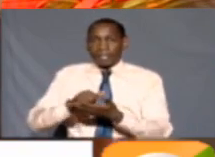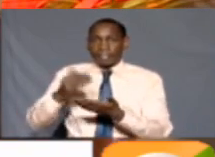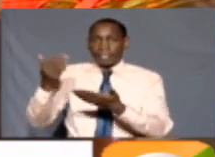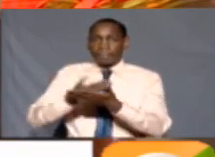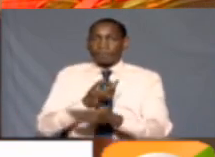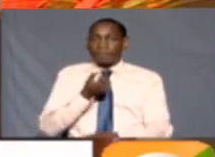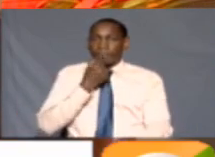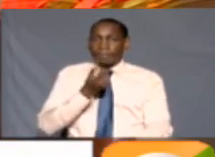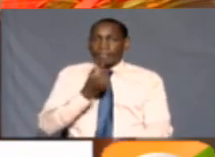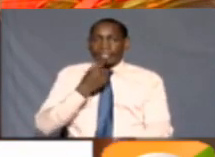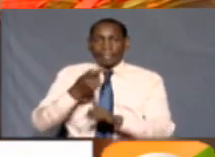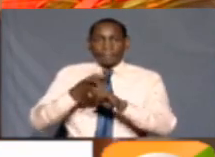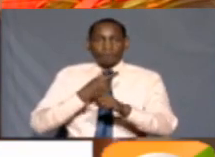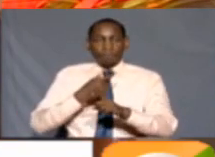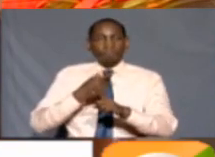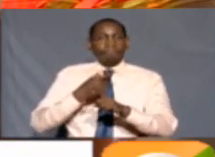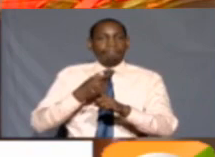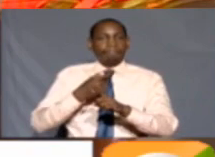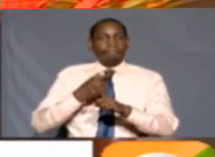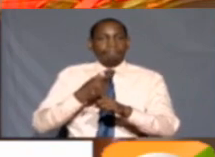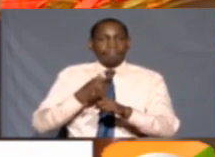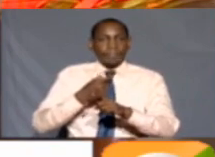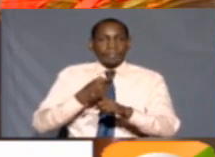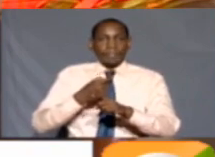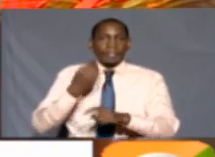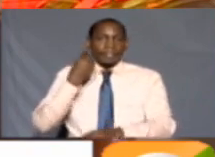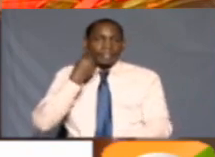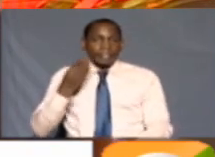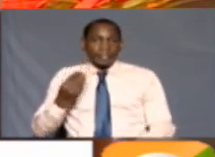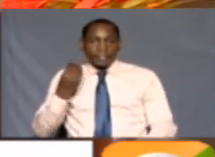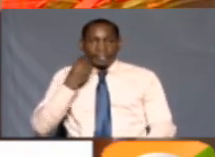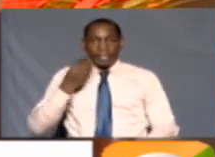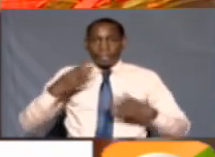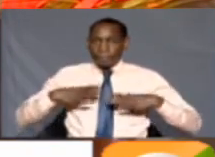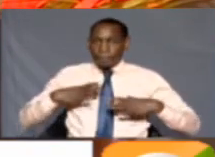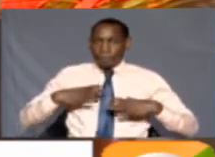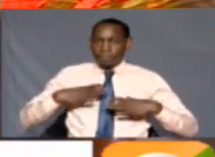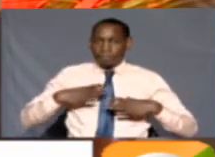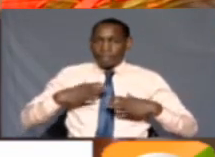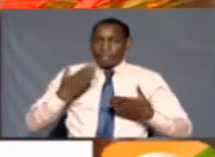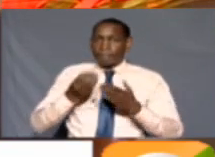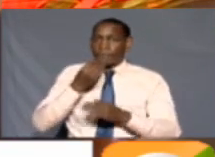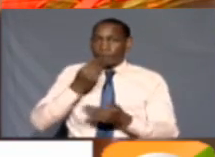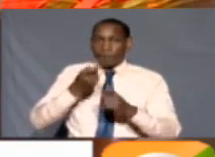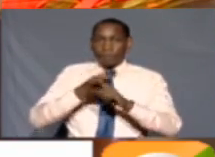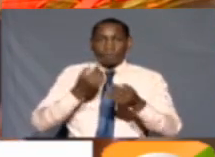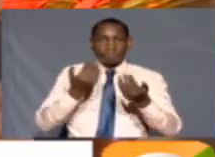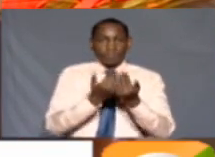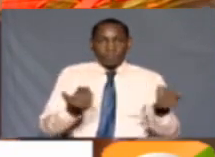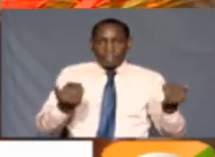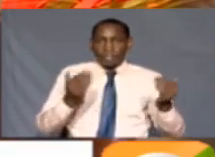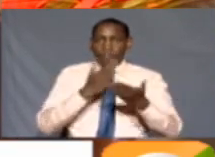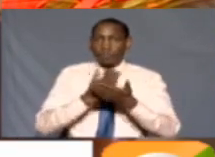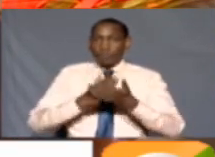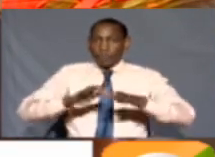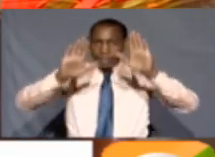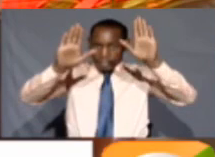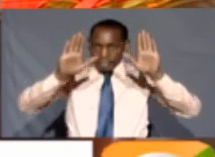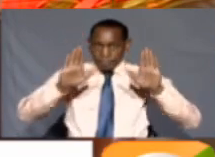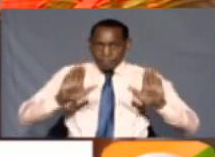out of the arms of patients or food out of the mouths of children. And this is, I think, a very